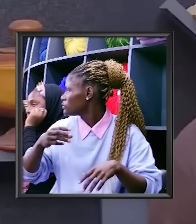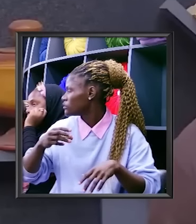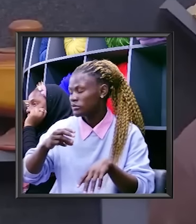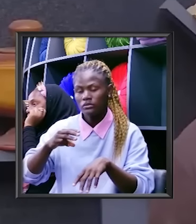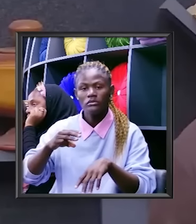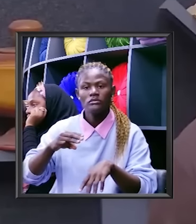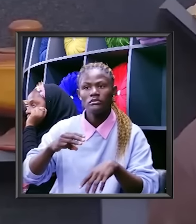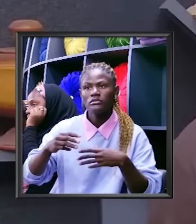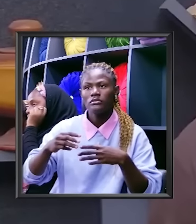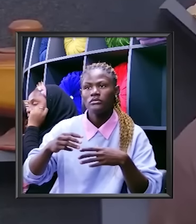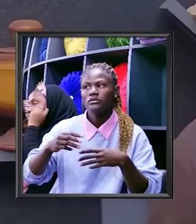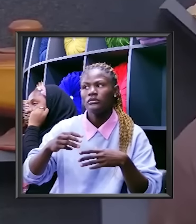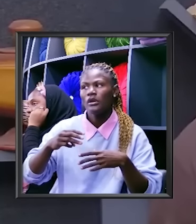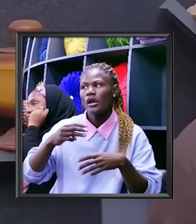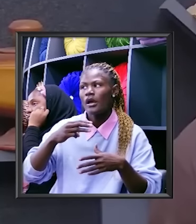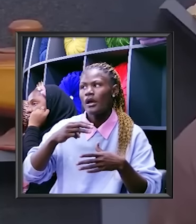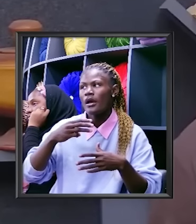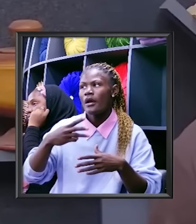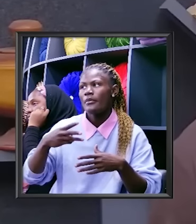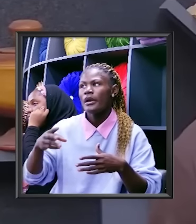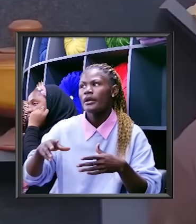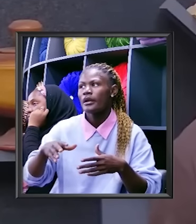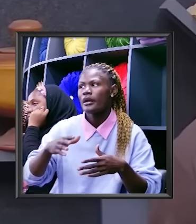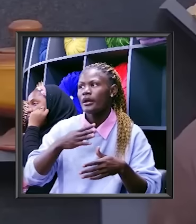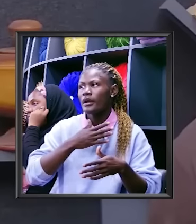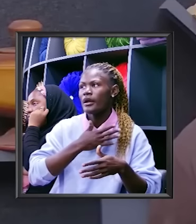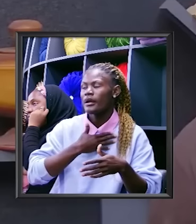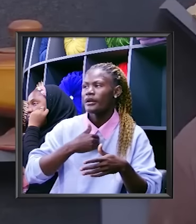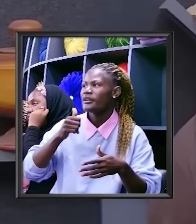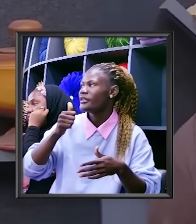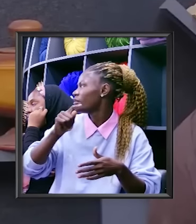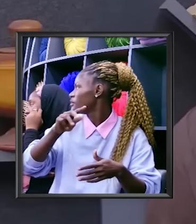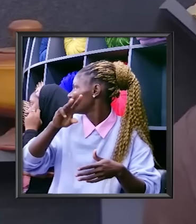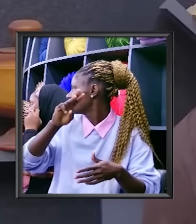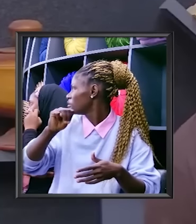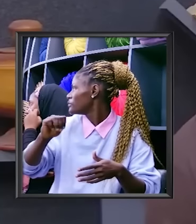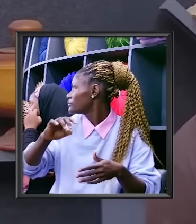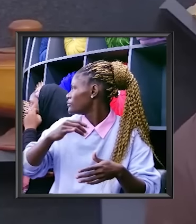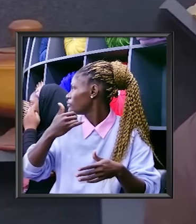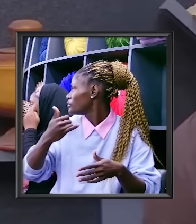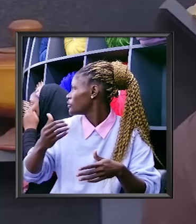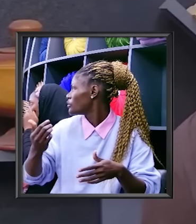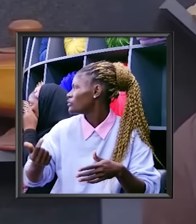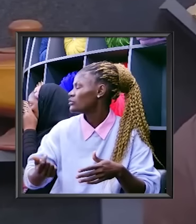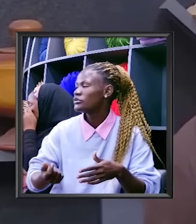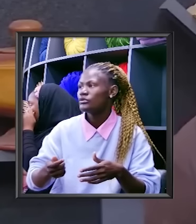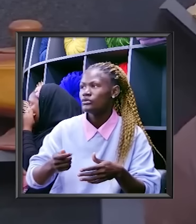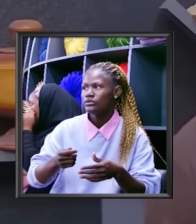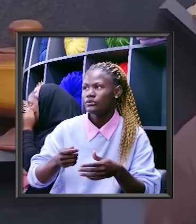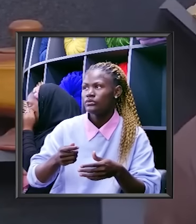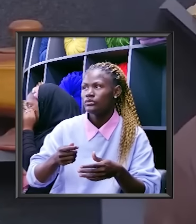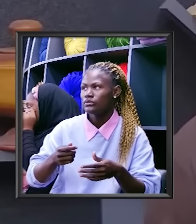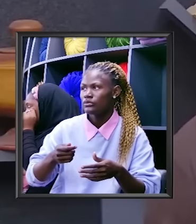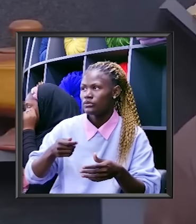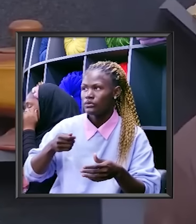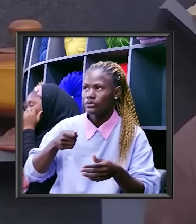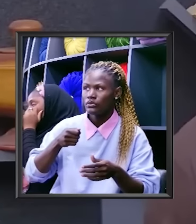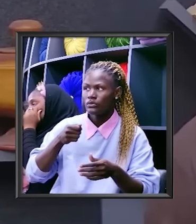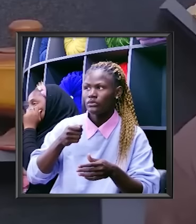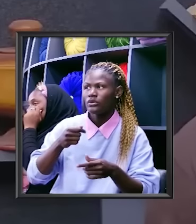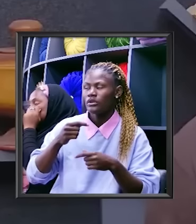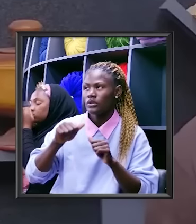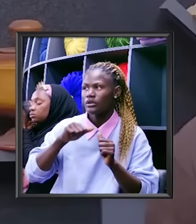on a Sunday, so the ATM can't swallow in card. Unfortunately, he can't go inside the bank